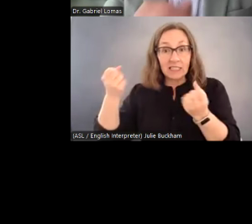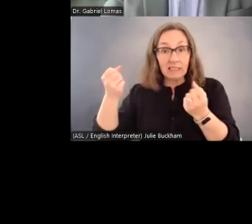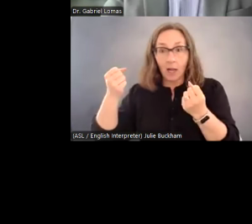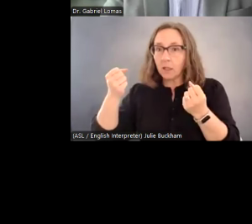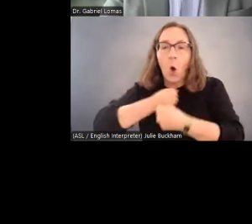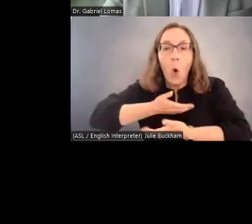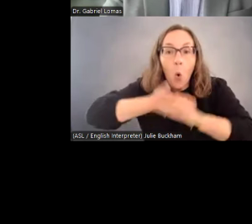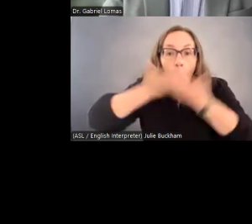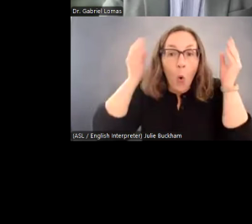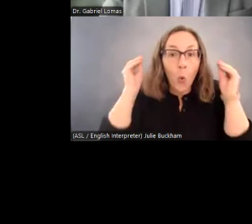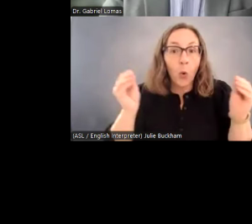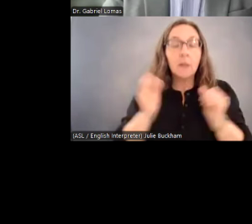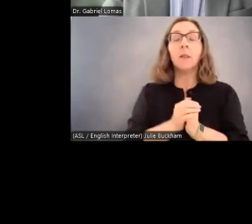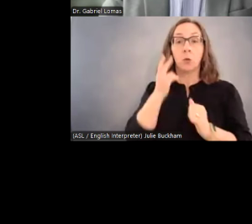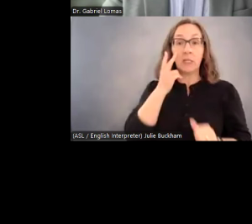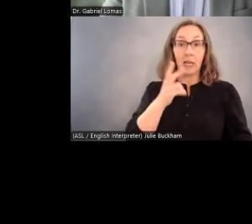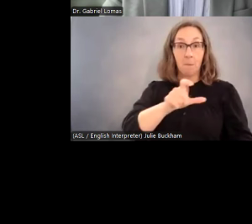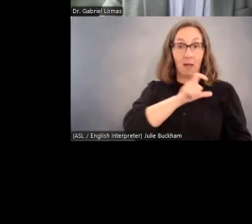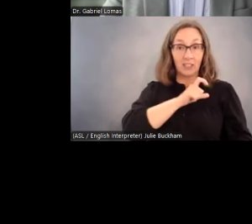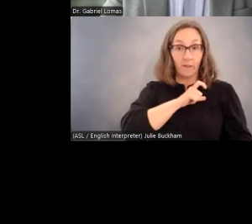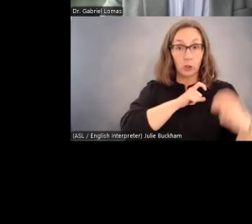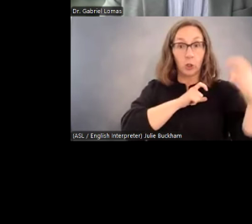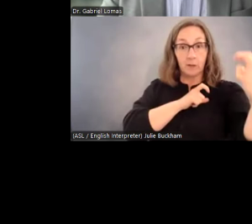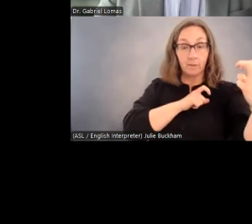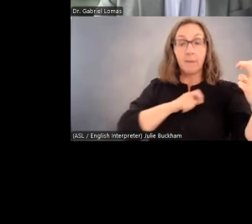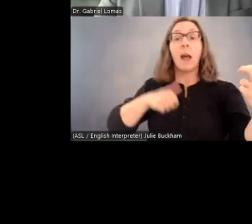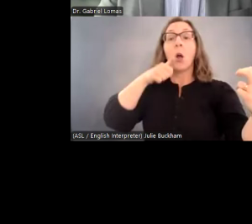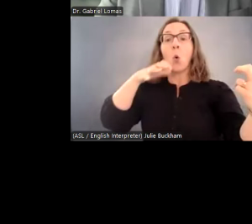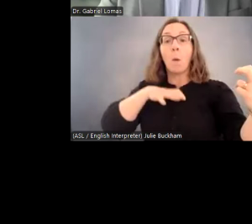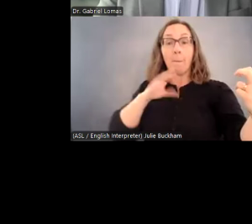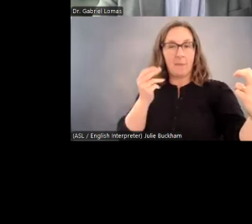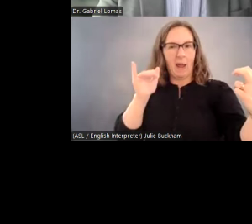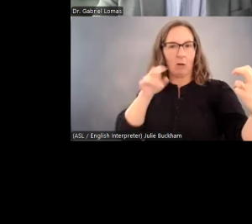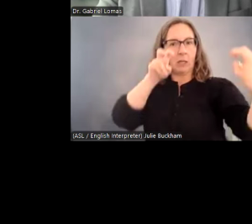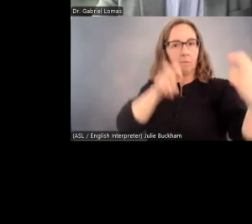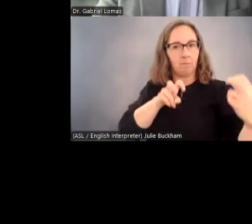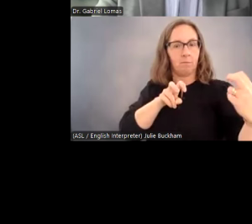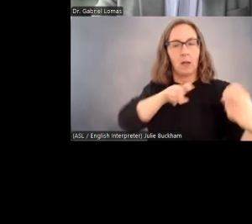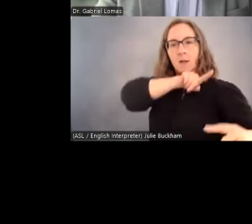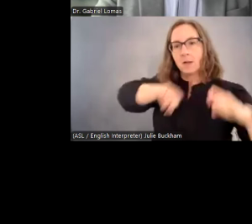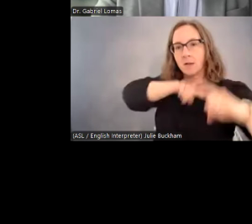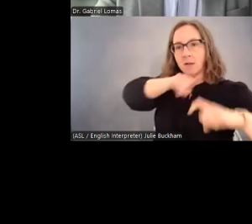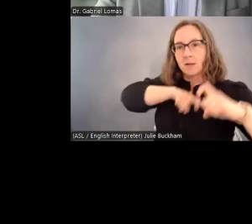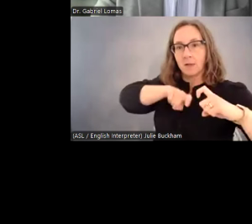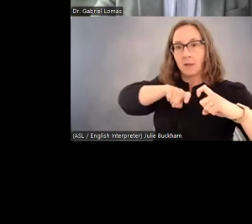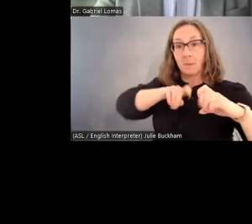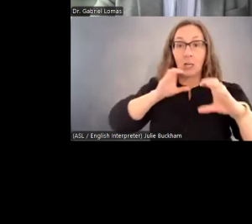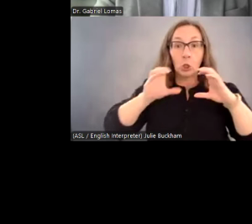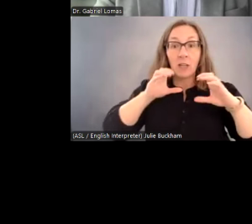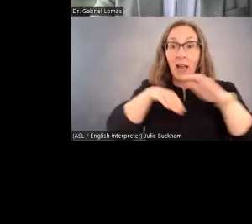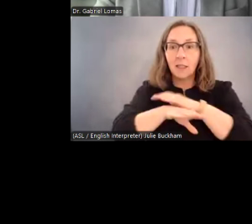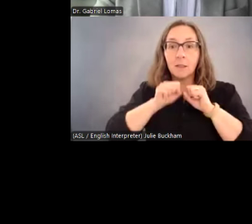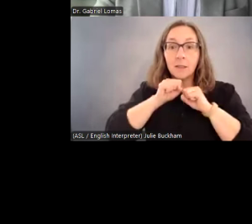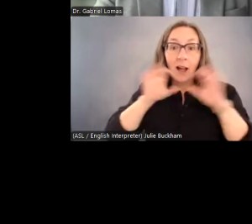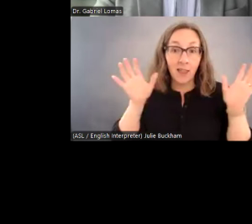is just this police officer with this individual following up with no other communication. So I'm going